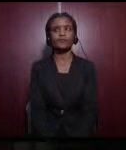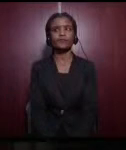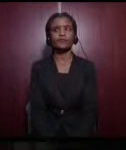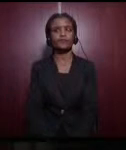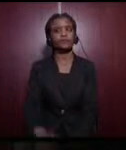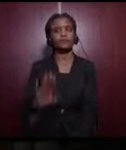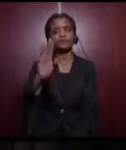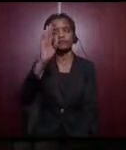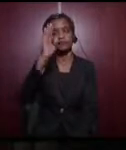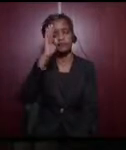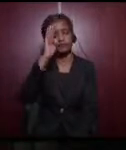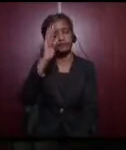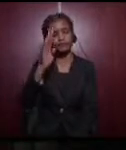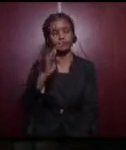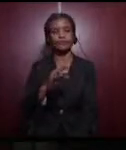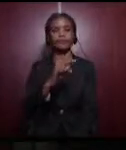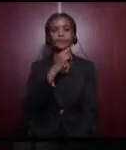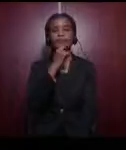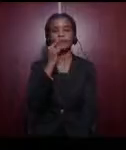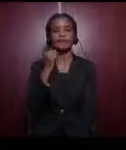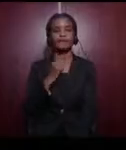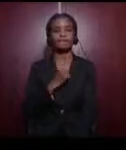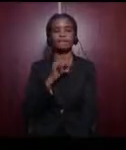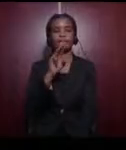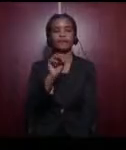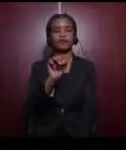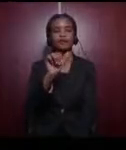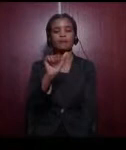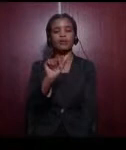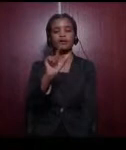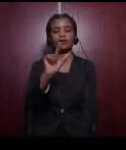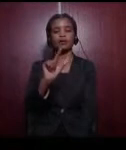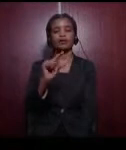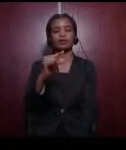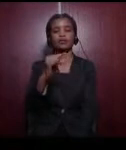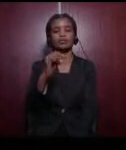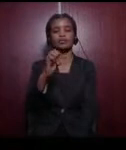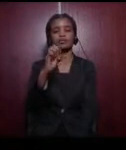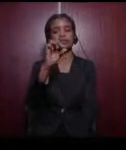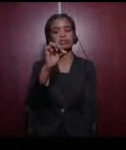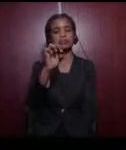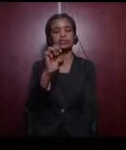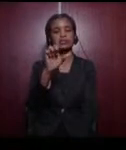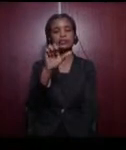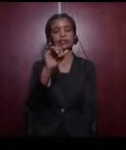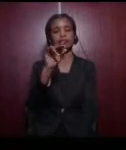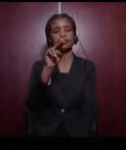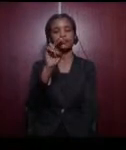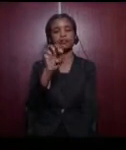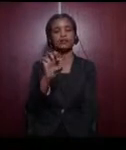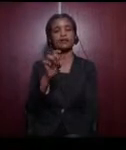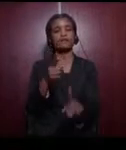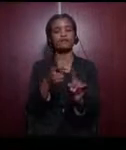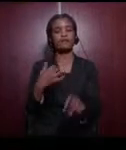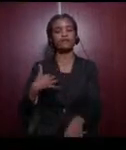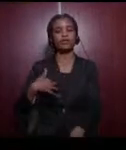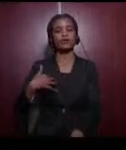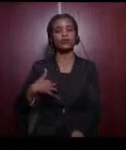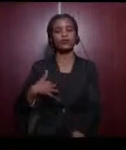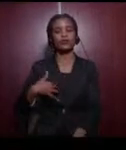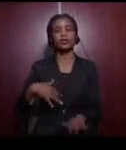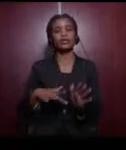Dumela, ke nna Magdalene Kekana, ke tswa ko Ekurhuleni, Tembisa Ward